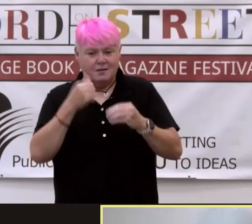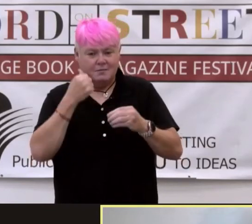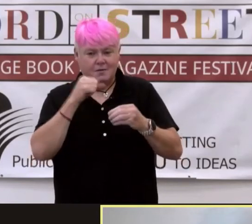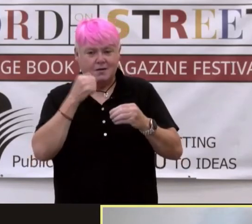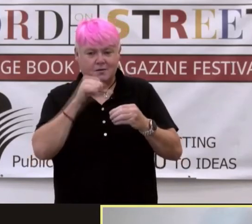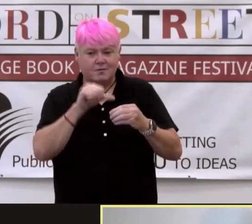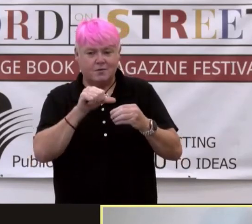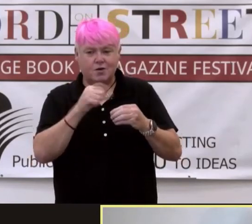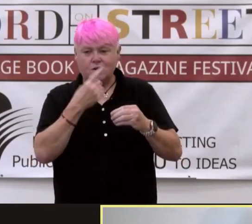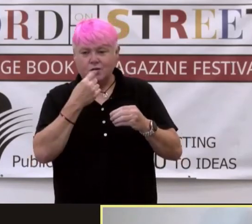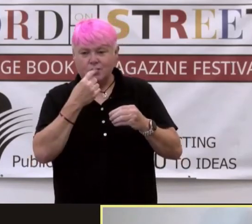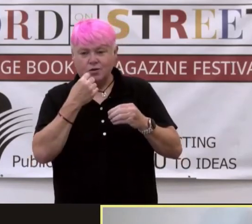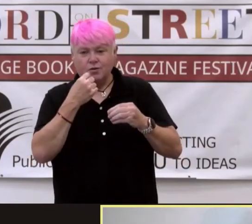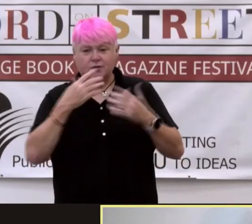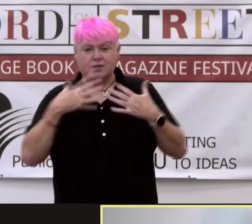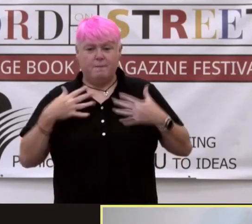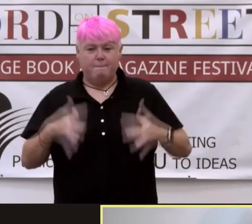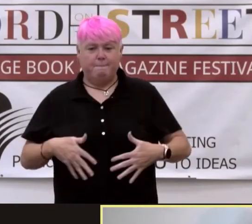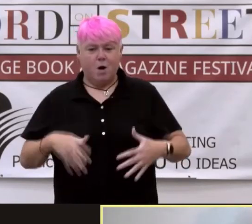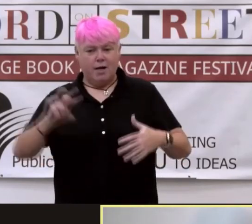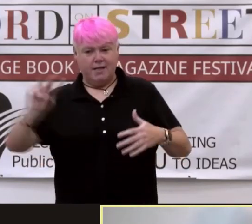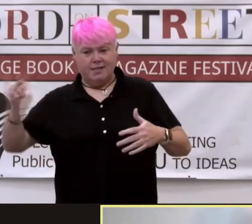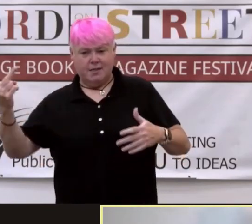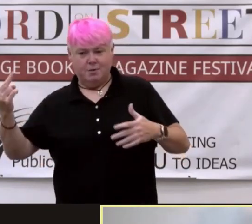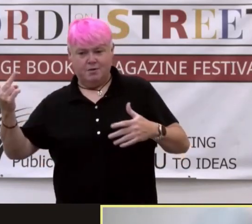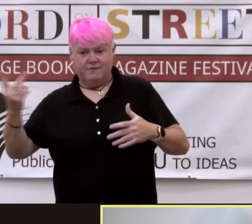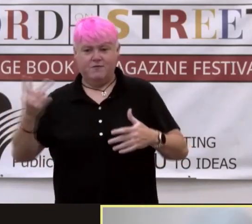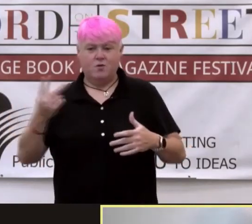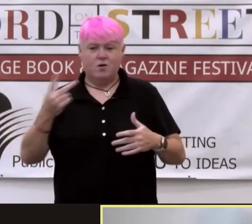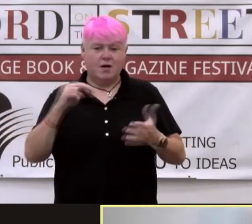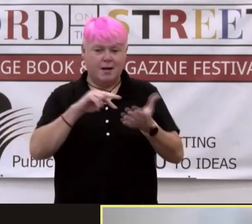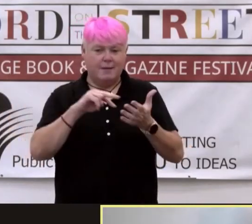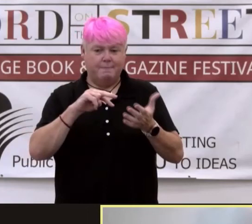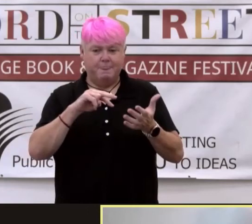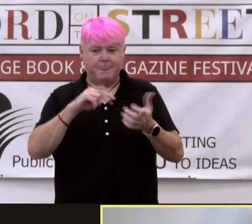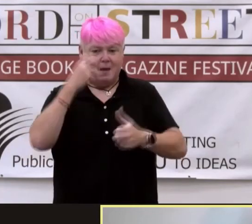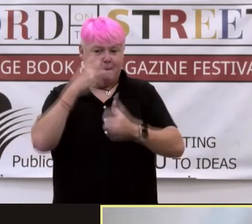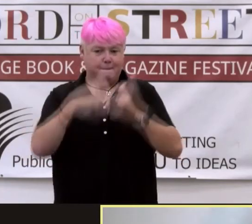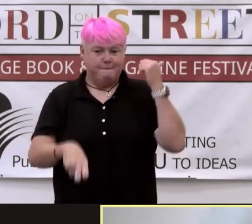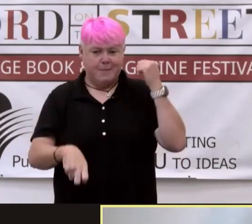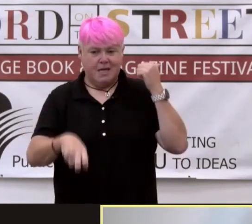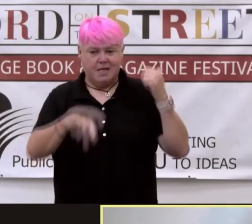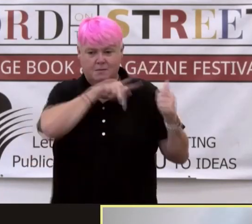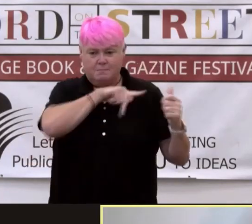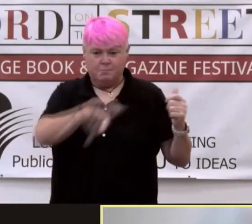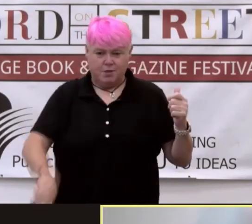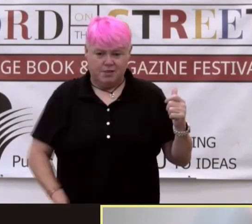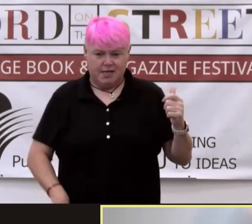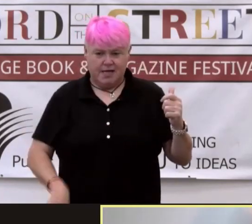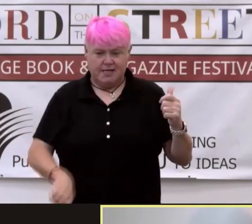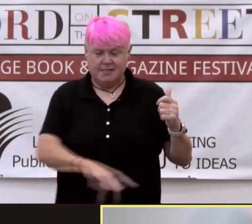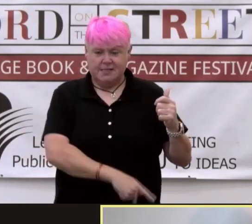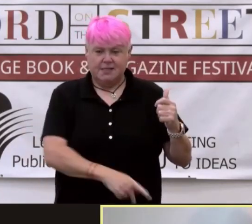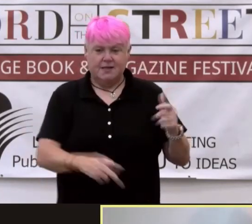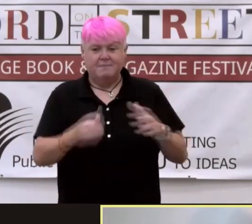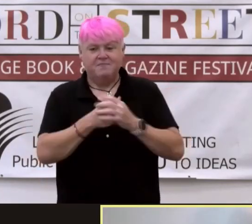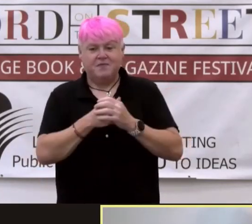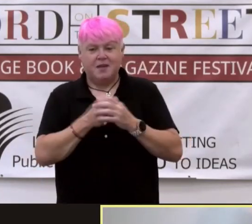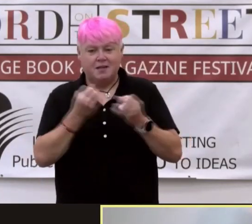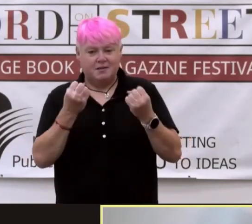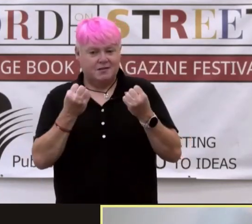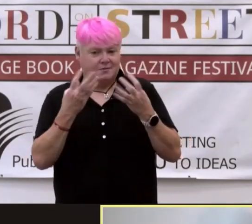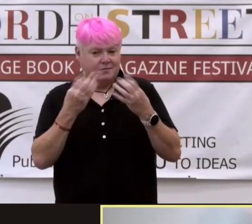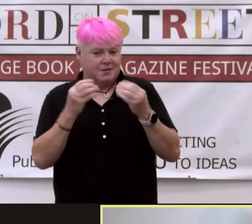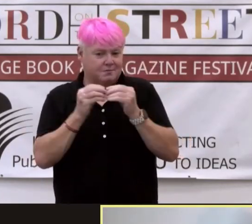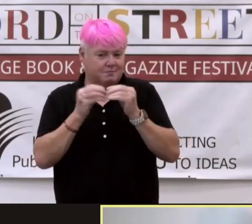who's a body double for a mean queen, or a mean princess, sorry, not queen. And it's so much more complex than that. I'm going